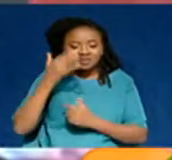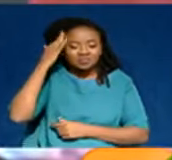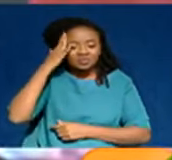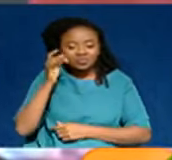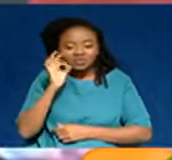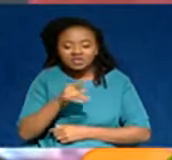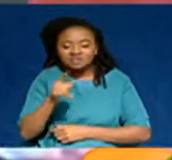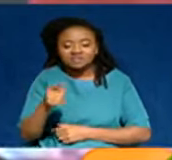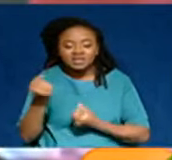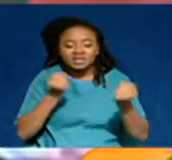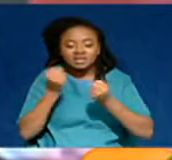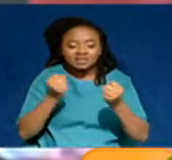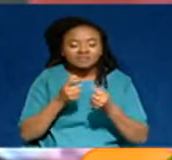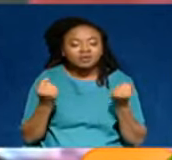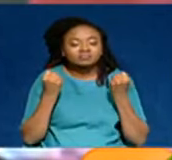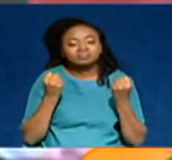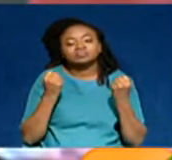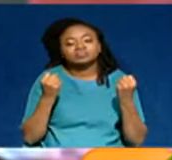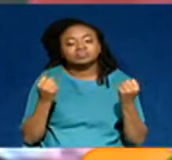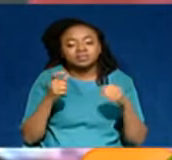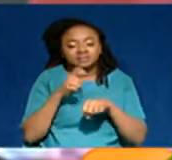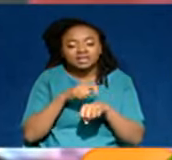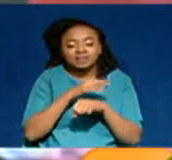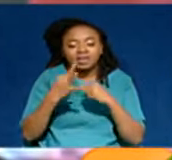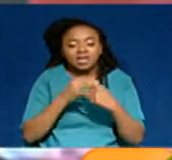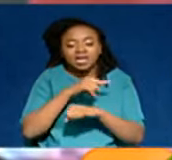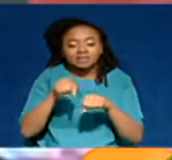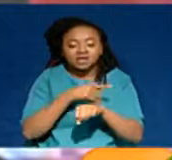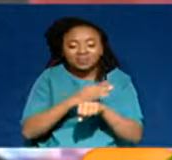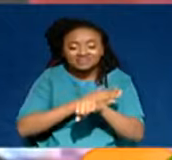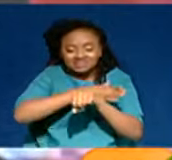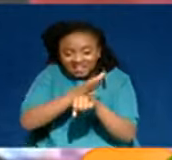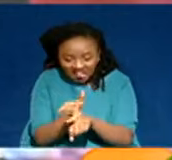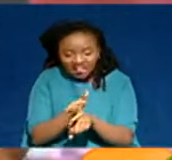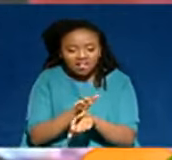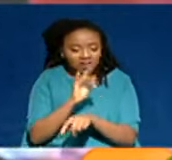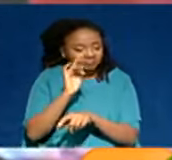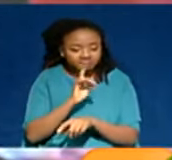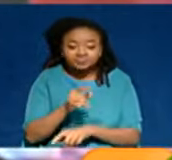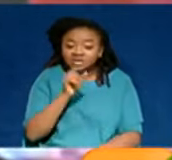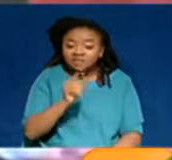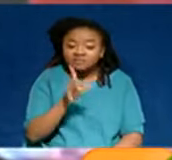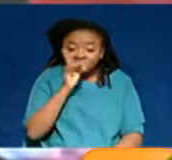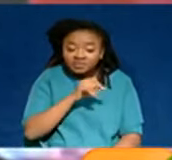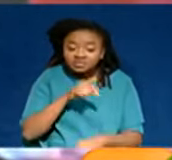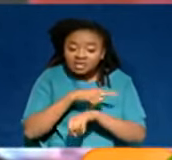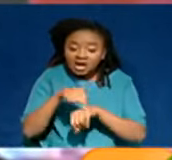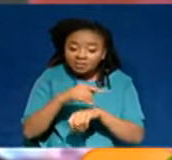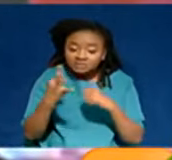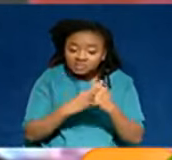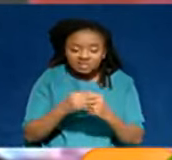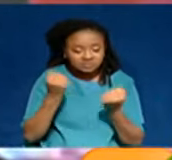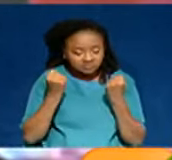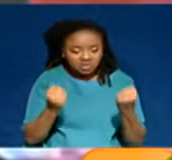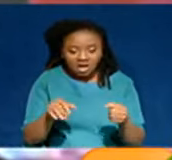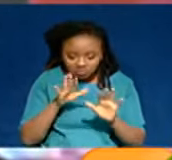driving beyond 8 hours against the law will now be sorted, because when you've done your 8 hours, the vehicle will stop. And we want to make sure